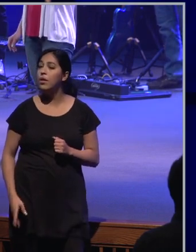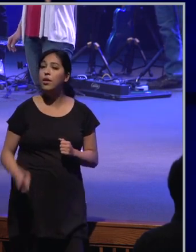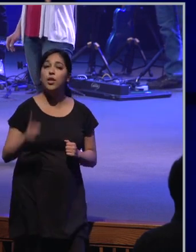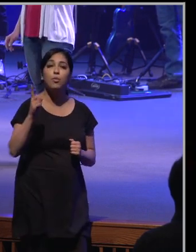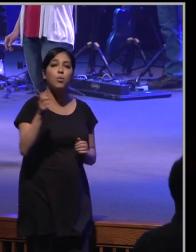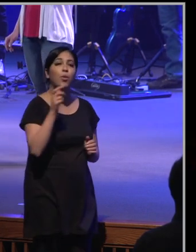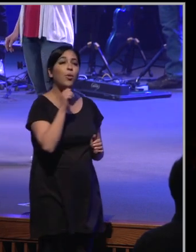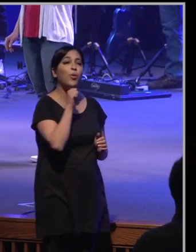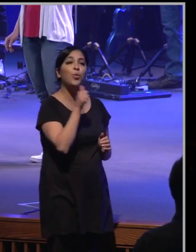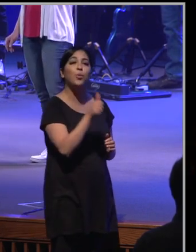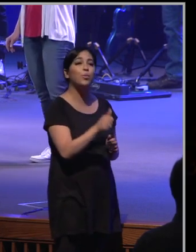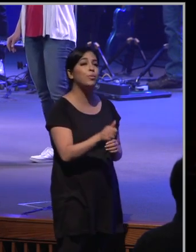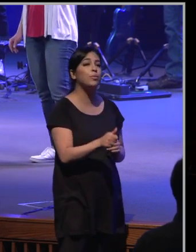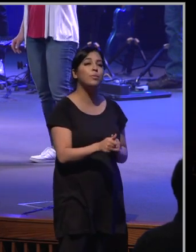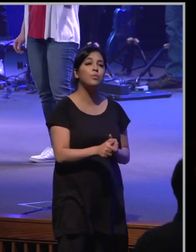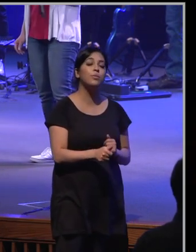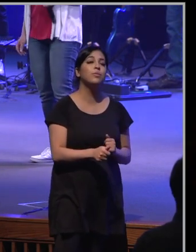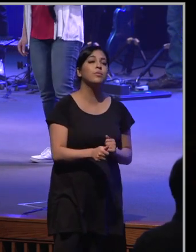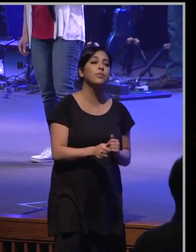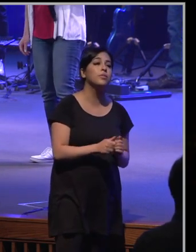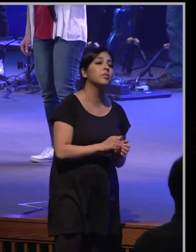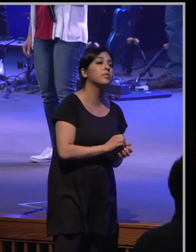He